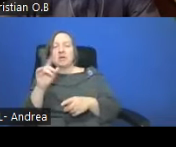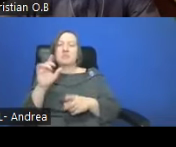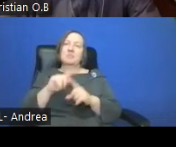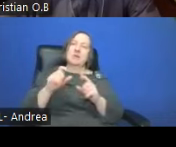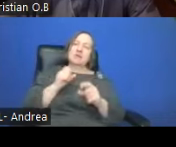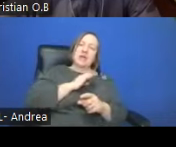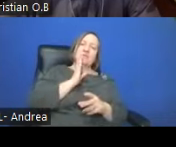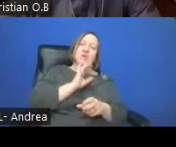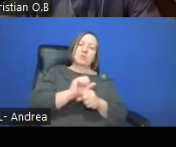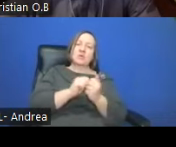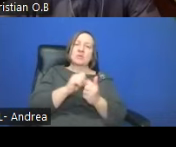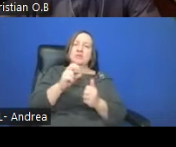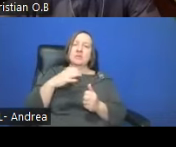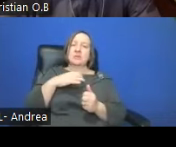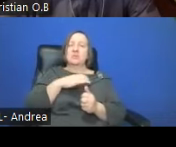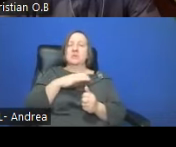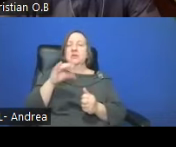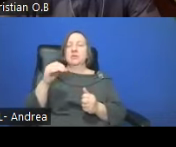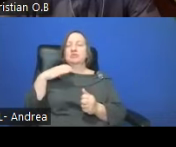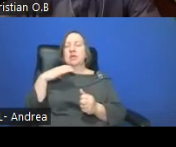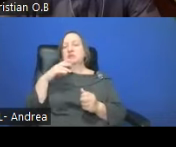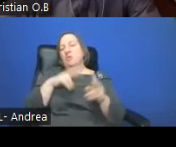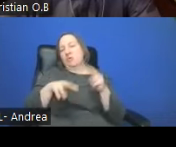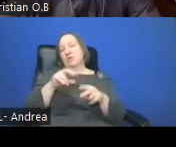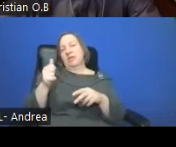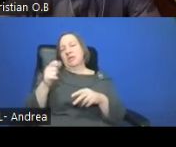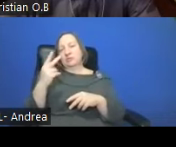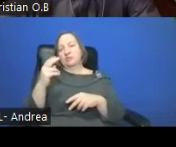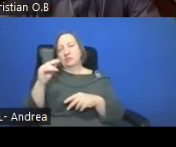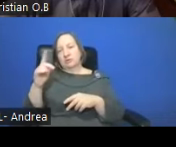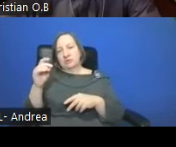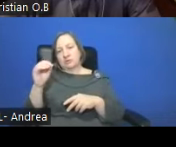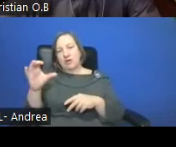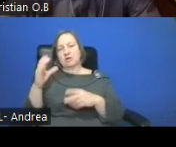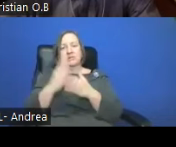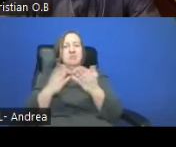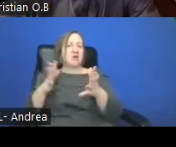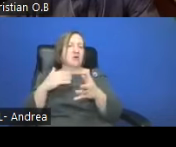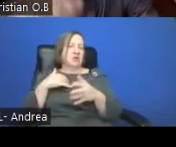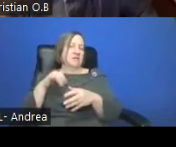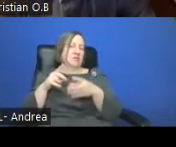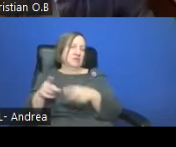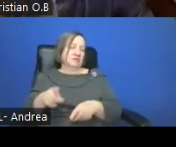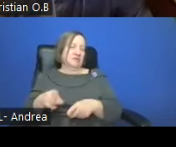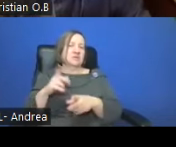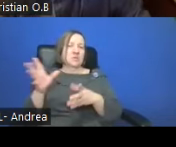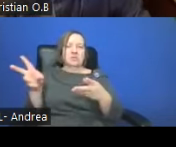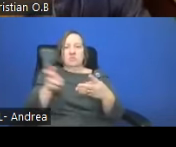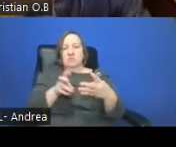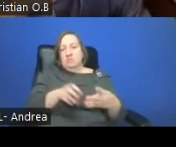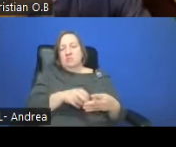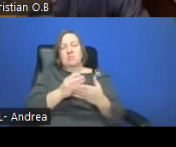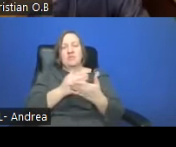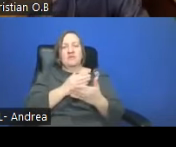with subcommittee co-chairs or look at the other 2 documents, some of which already had those definitions, and pull them in before